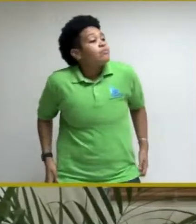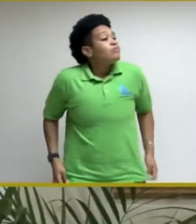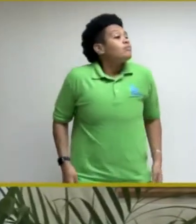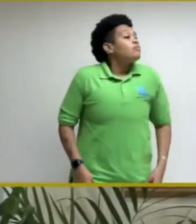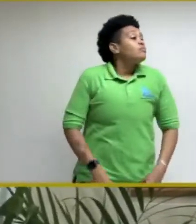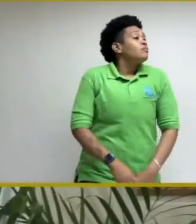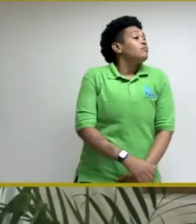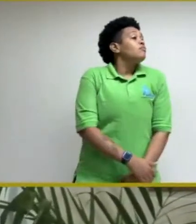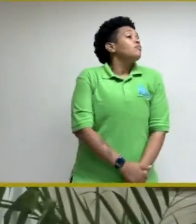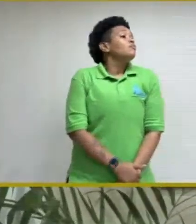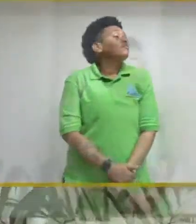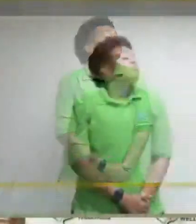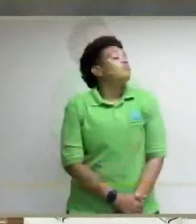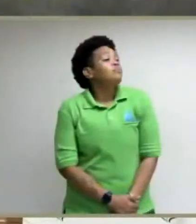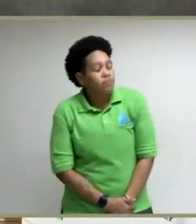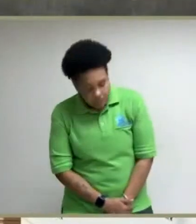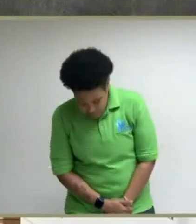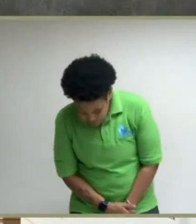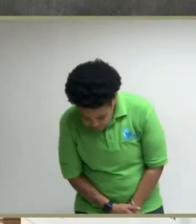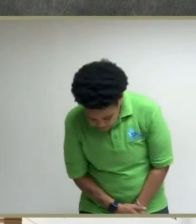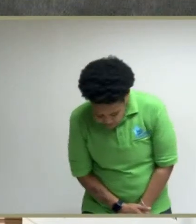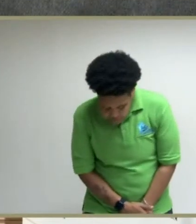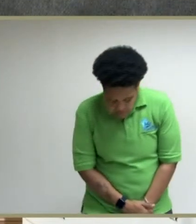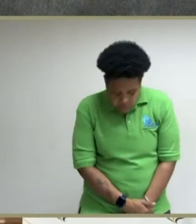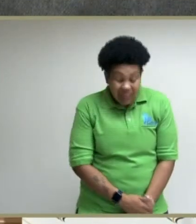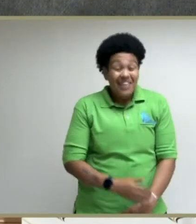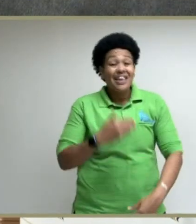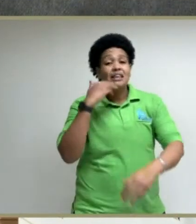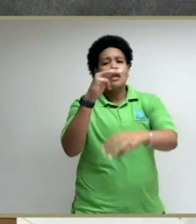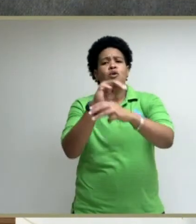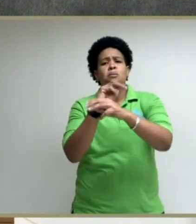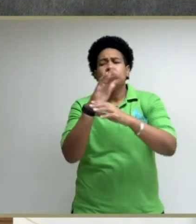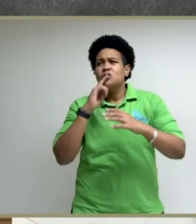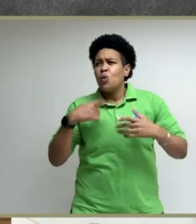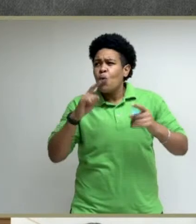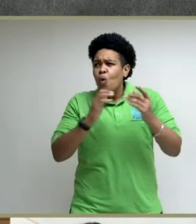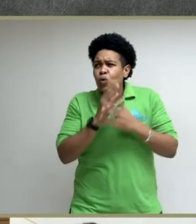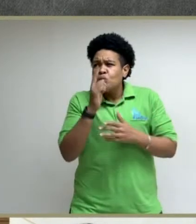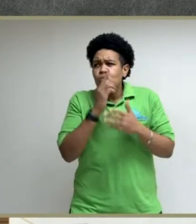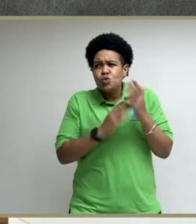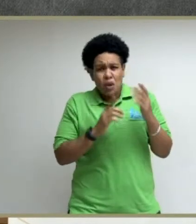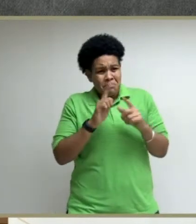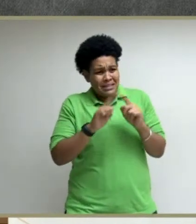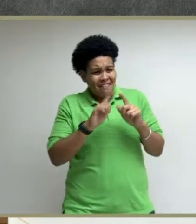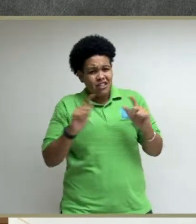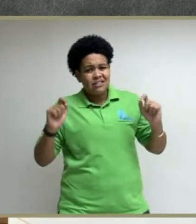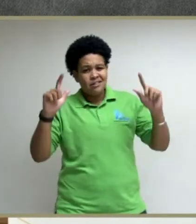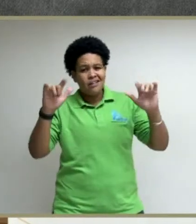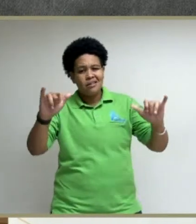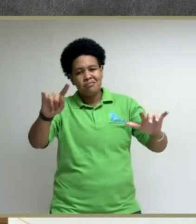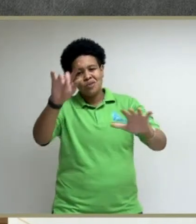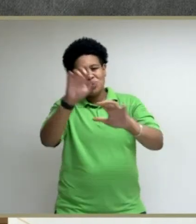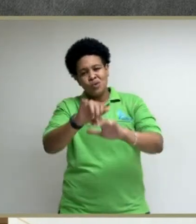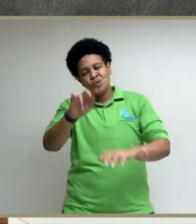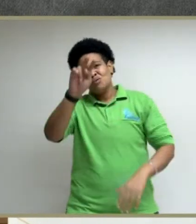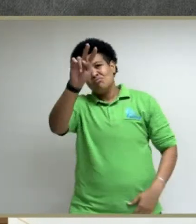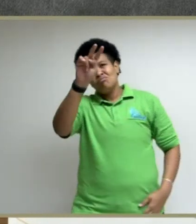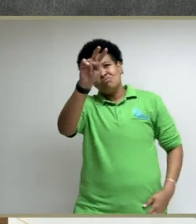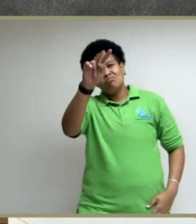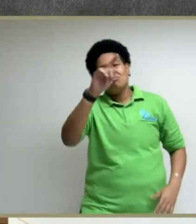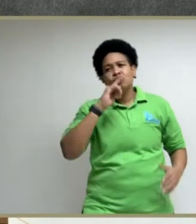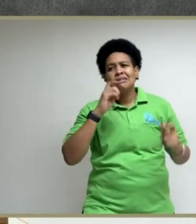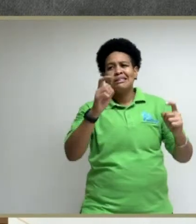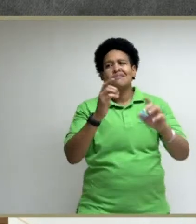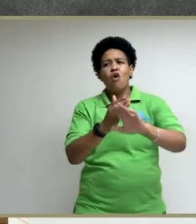to everyone. I am going to just go through, first of all, some of the routine slides that you are used to, just providing you with an